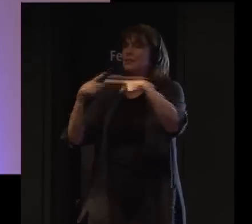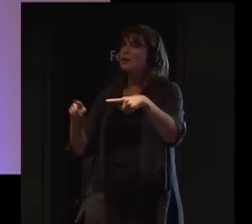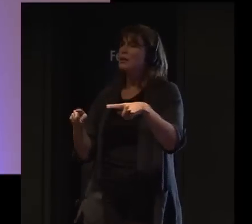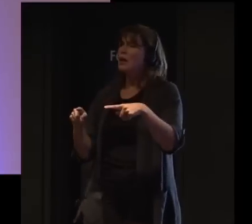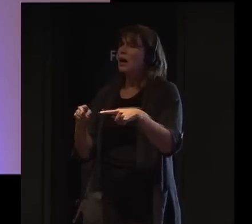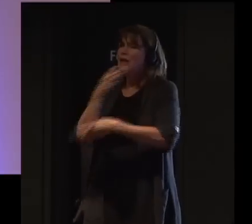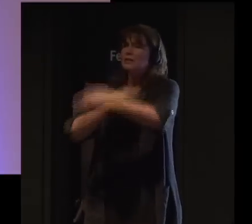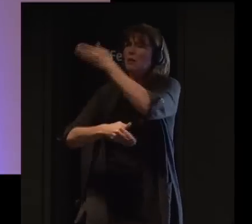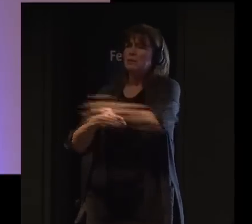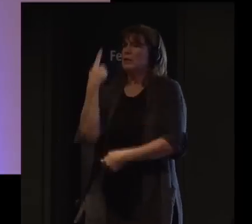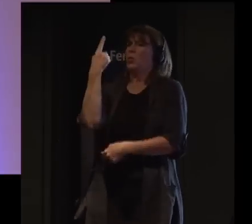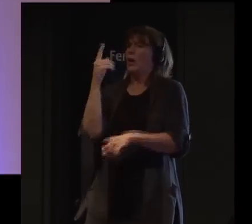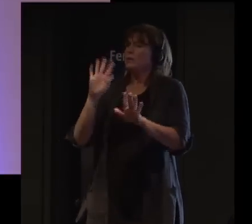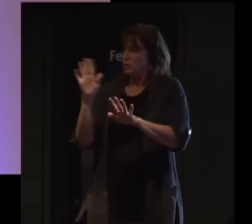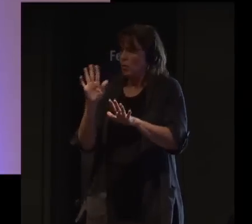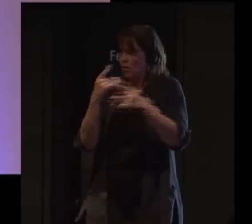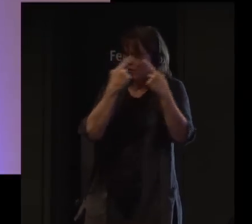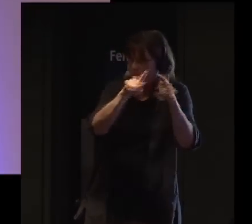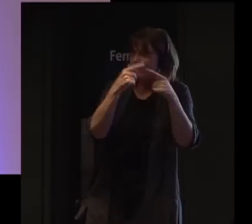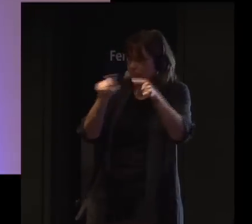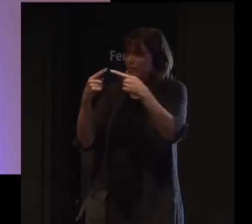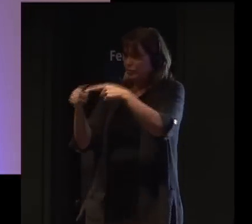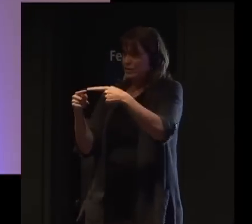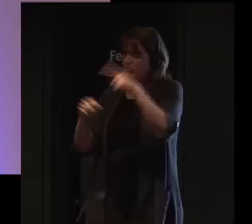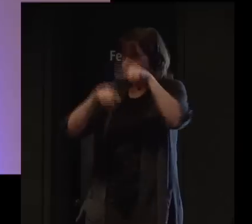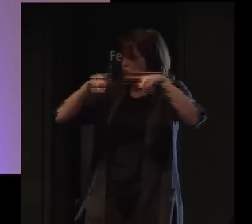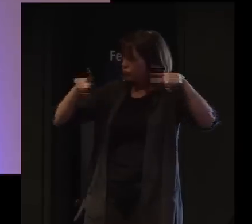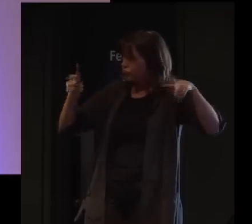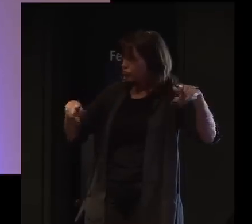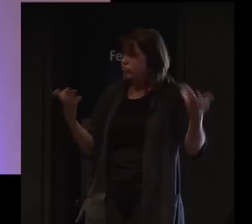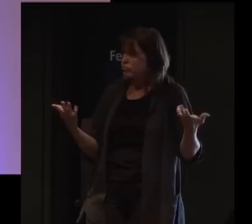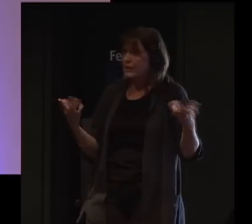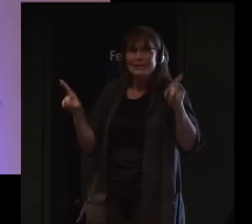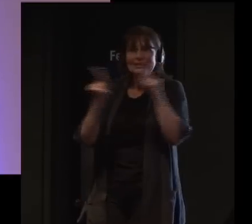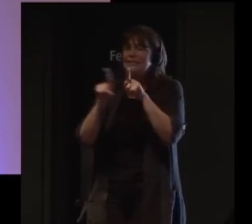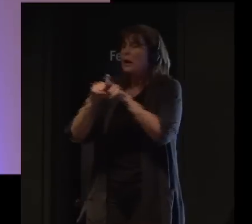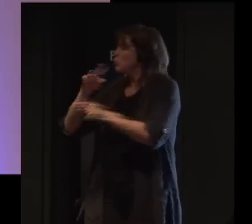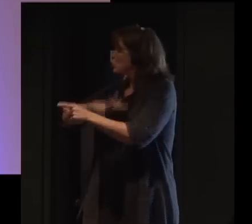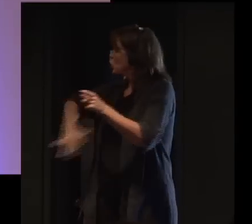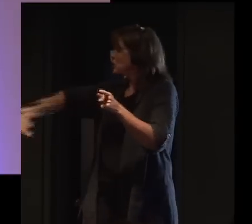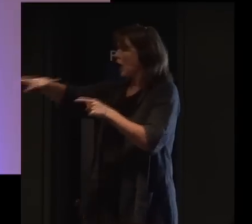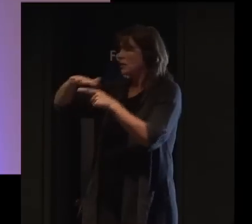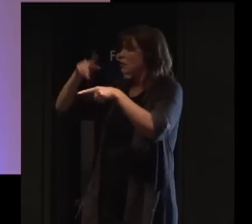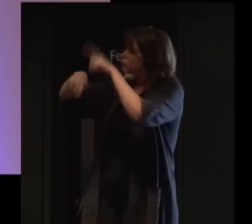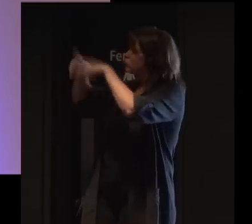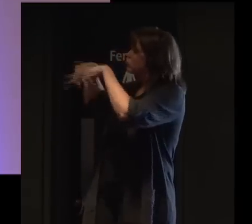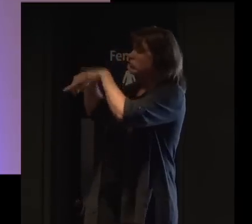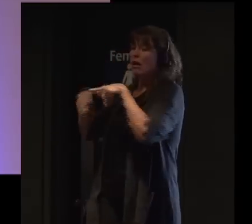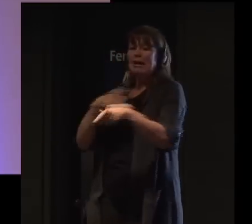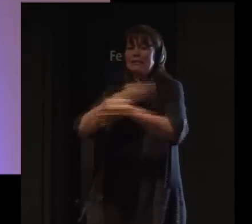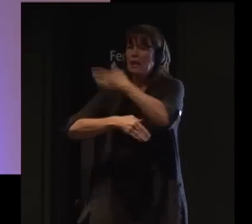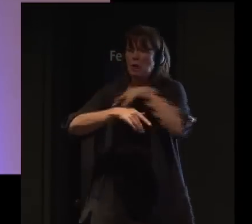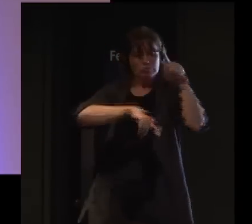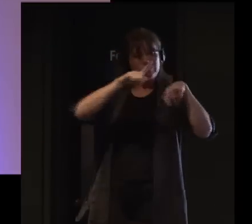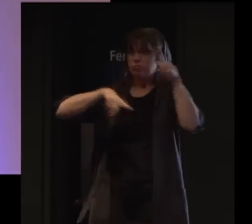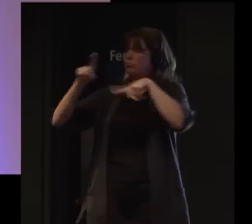of disability. It's a very diverse population, like the rest of the society, by the way. So it's very